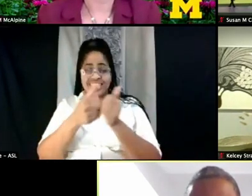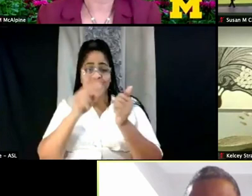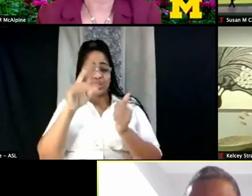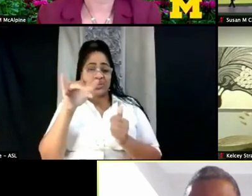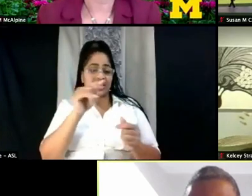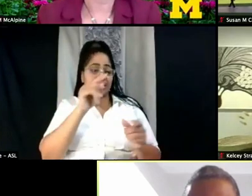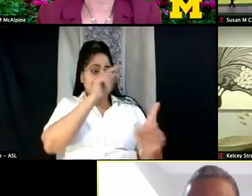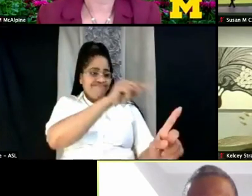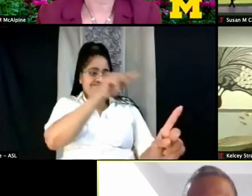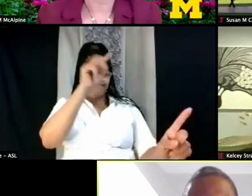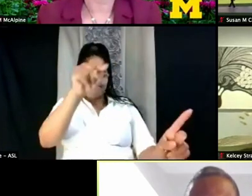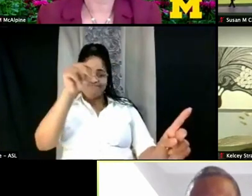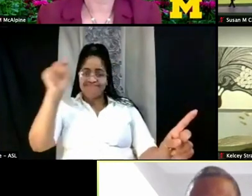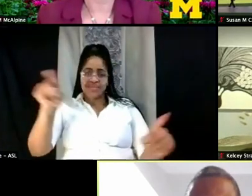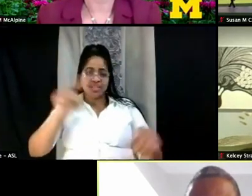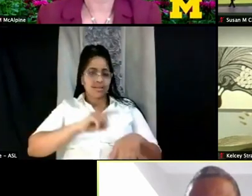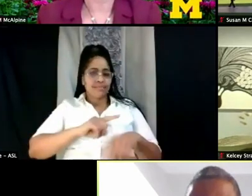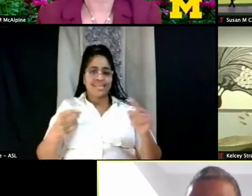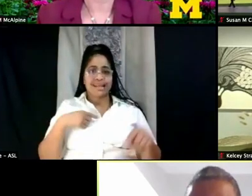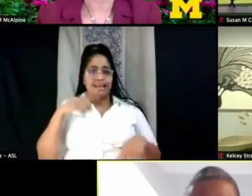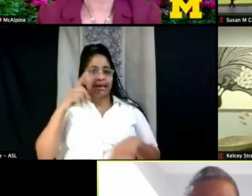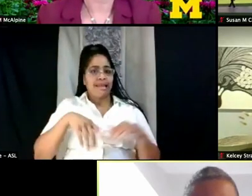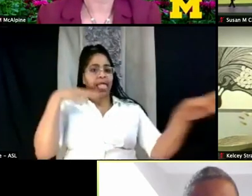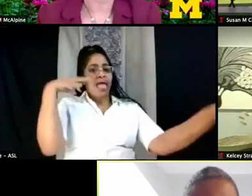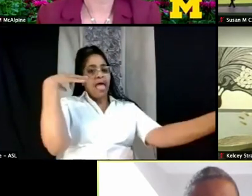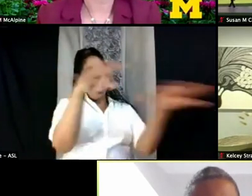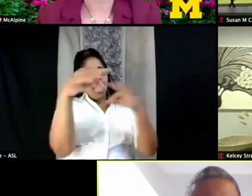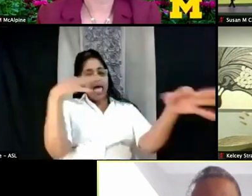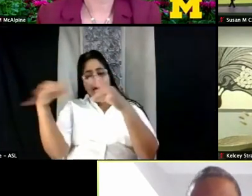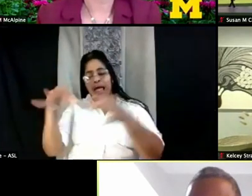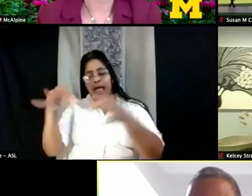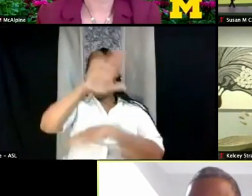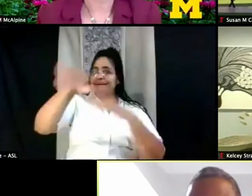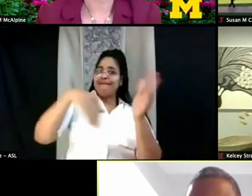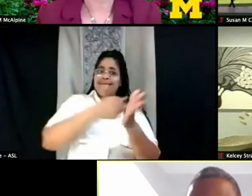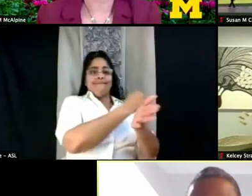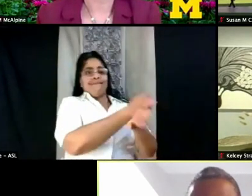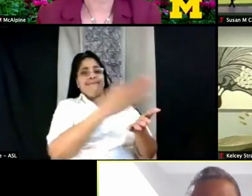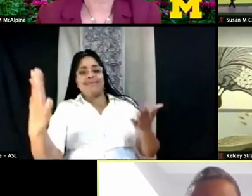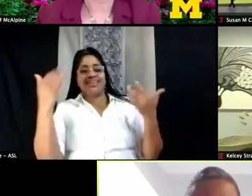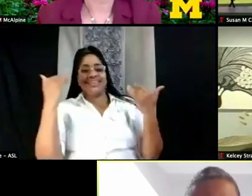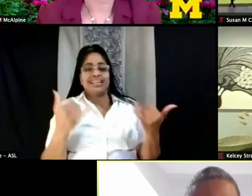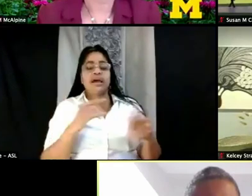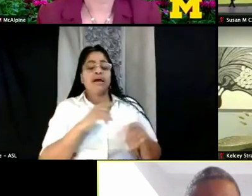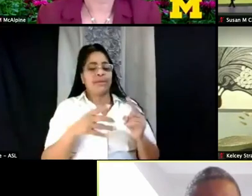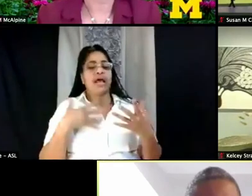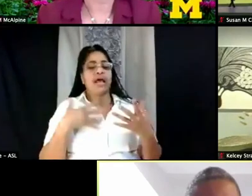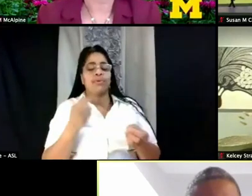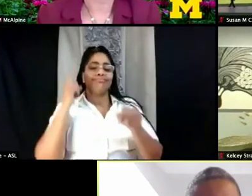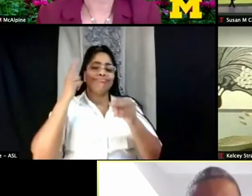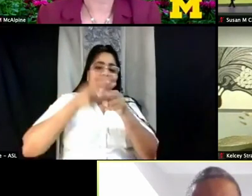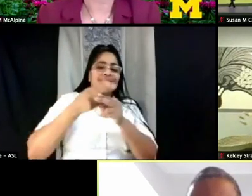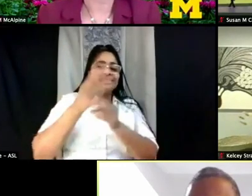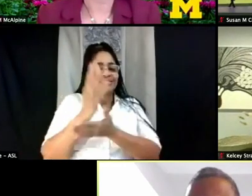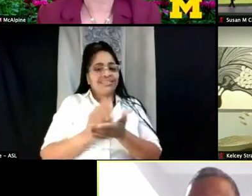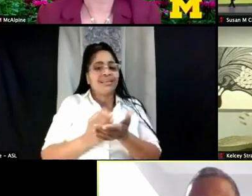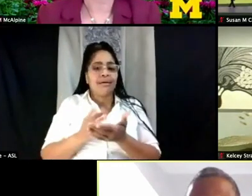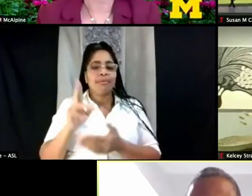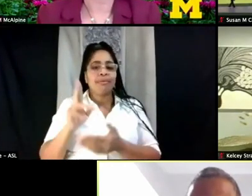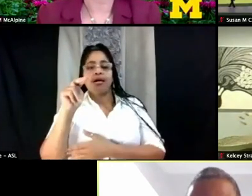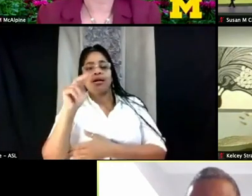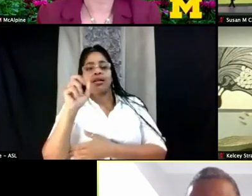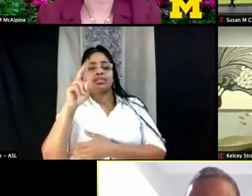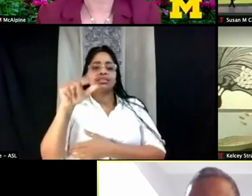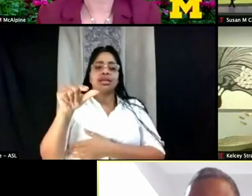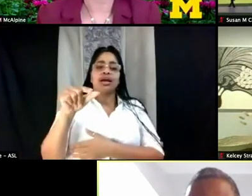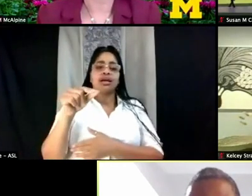can't unveil the full highlight reel right now, but I do want to recognize some unsung heroes. I want to start by thanking the